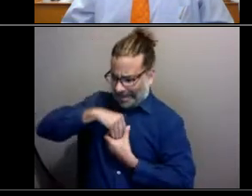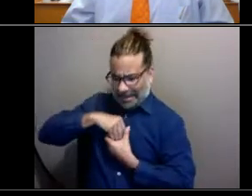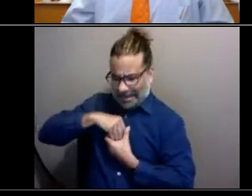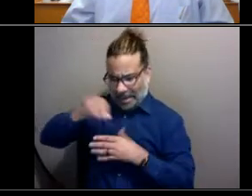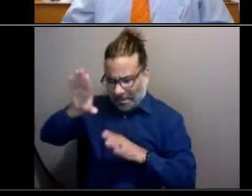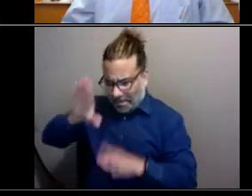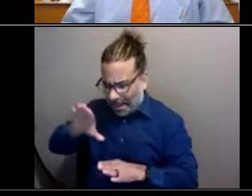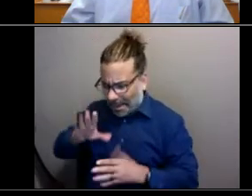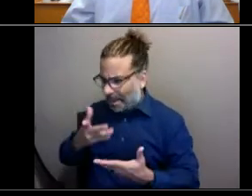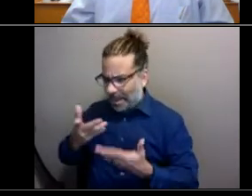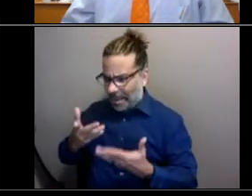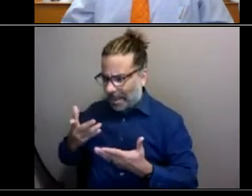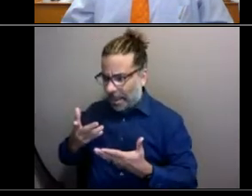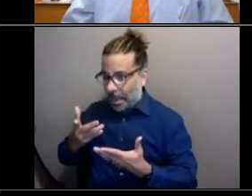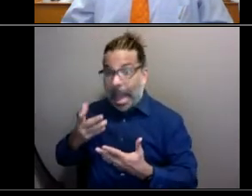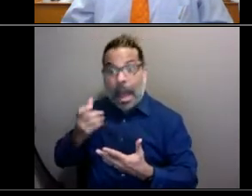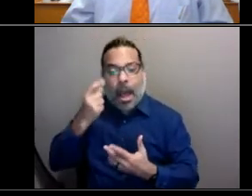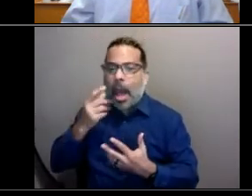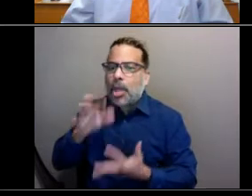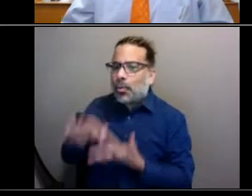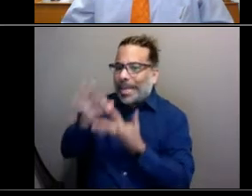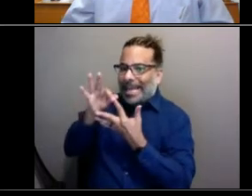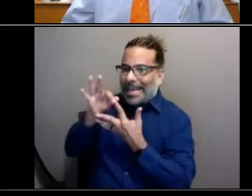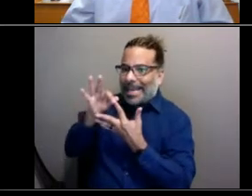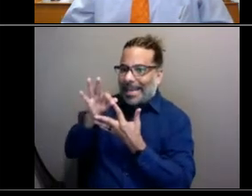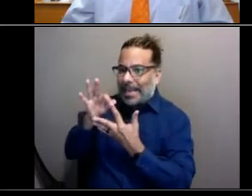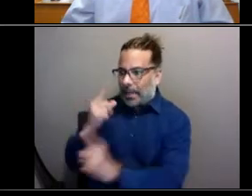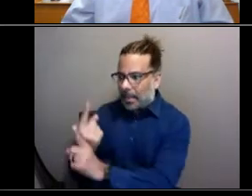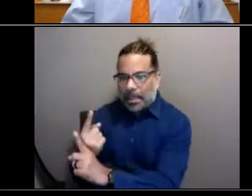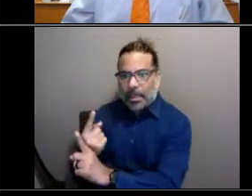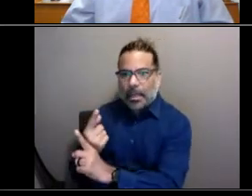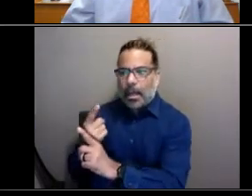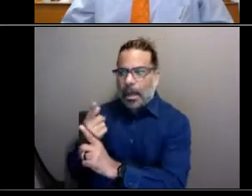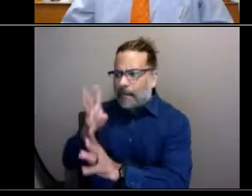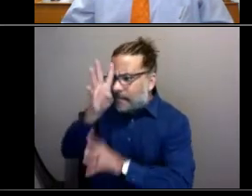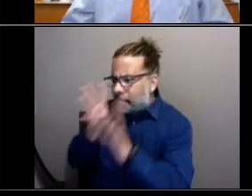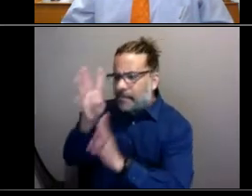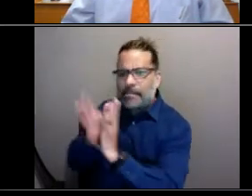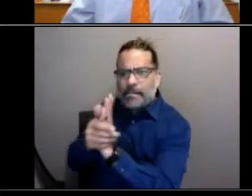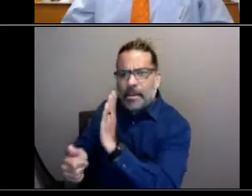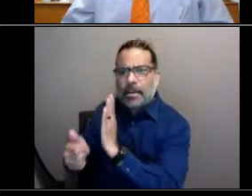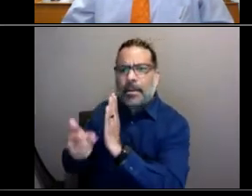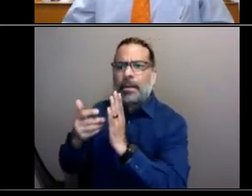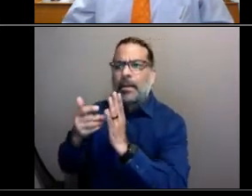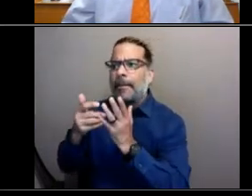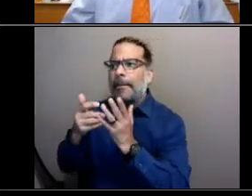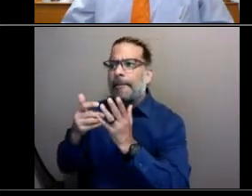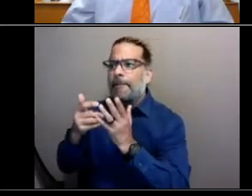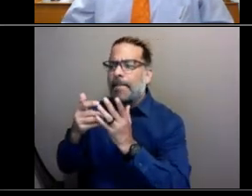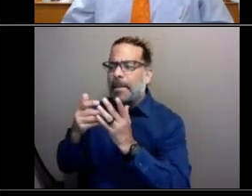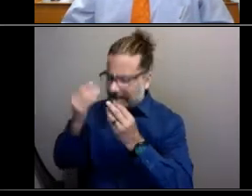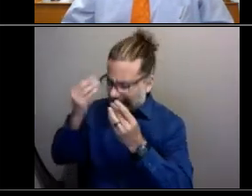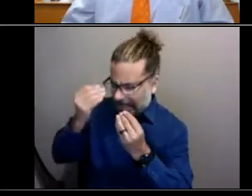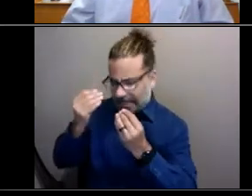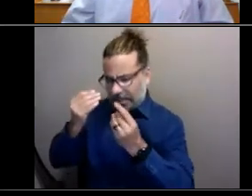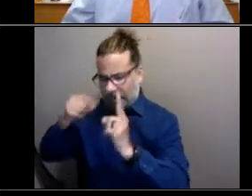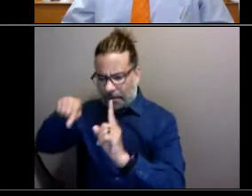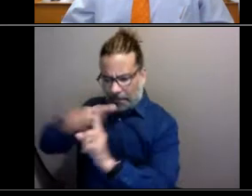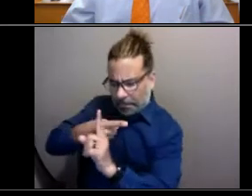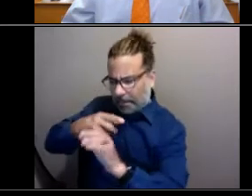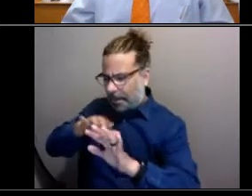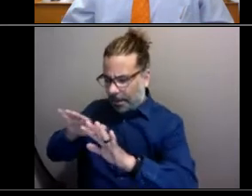and unique value of innovation, of new thinking, new ideas. And,